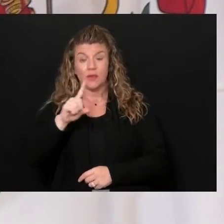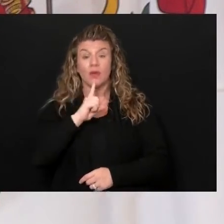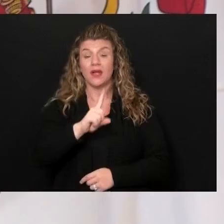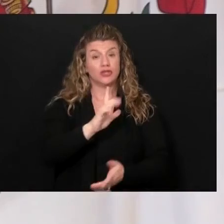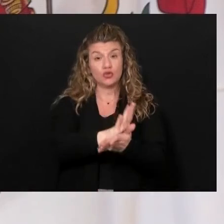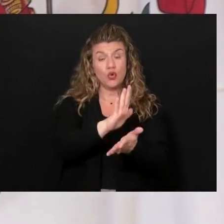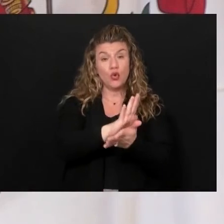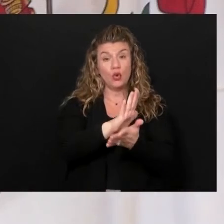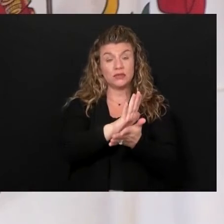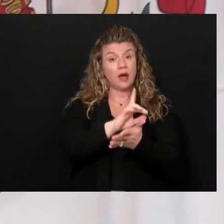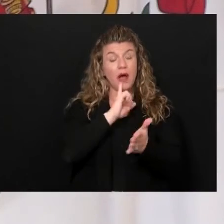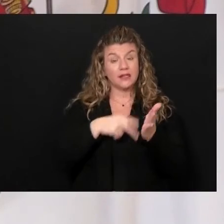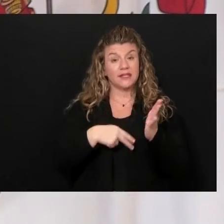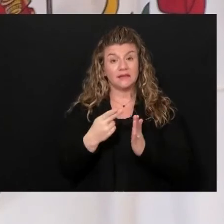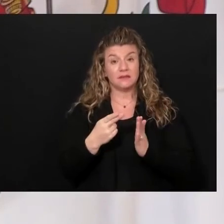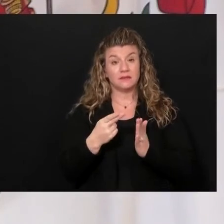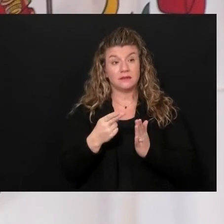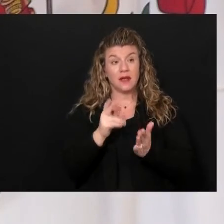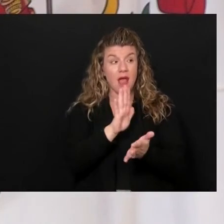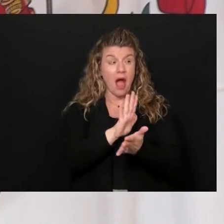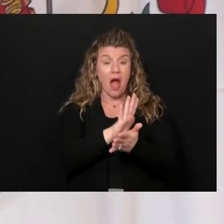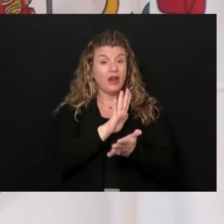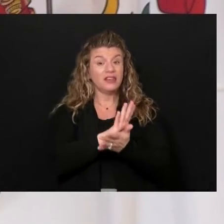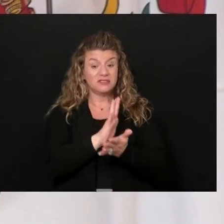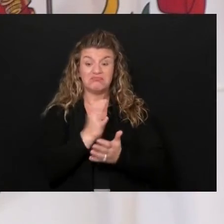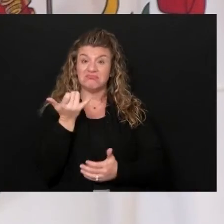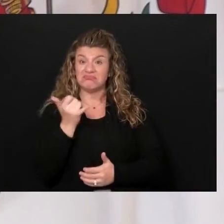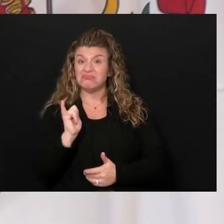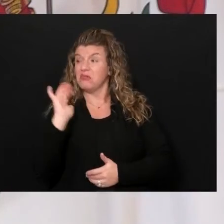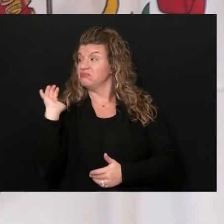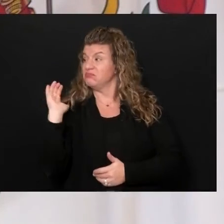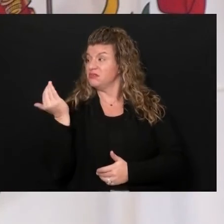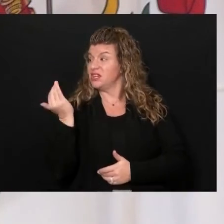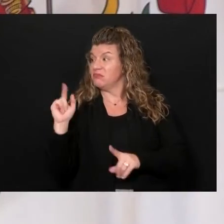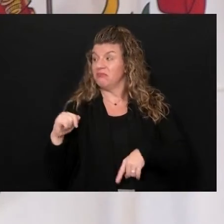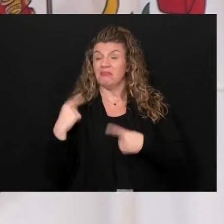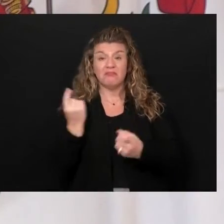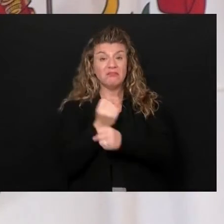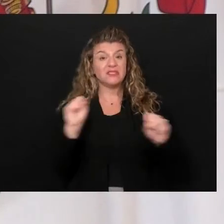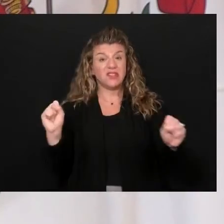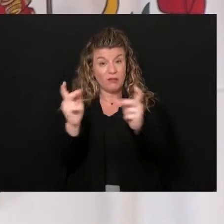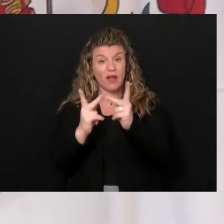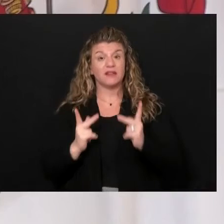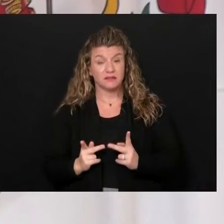and truly are still a pretty daggum safe haven.